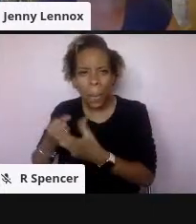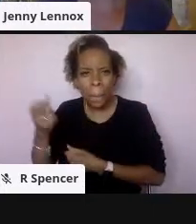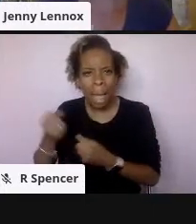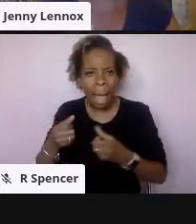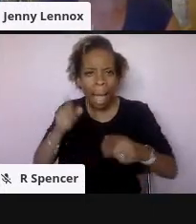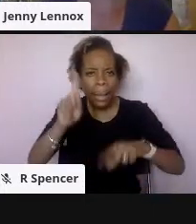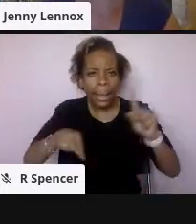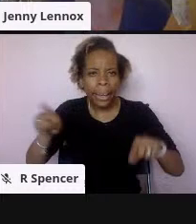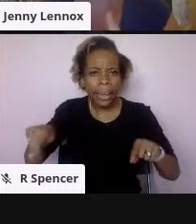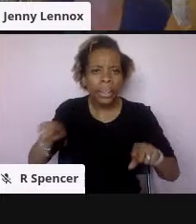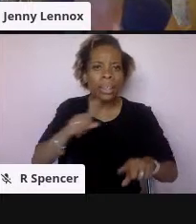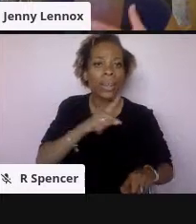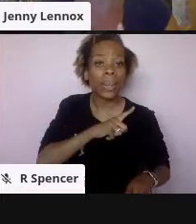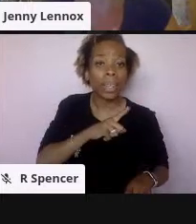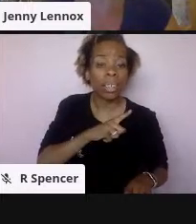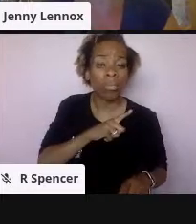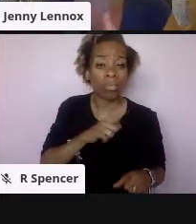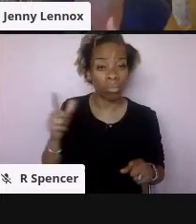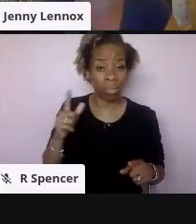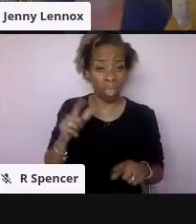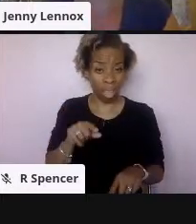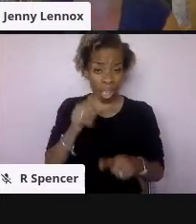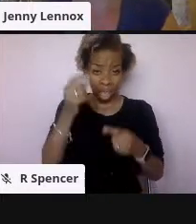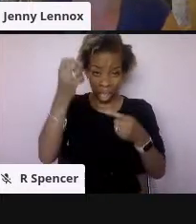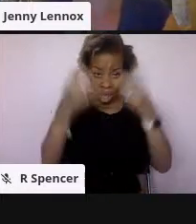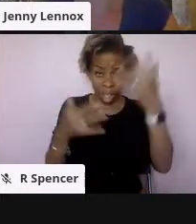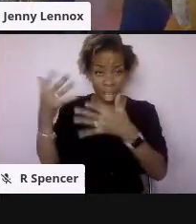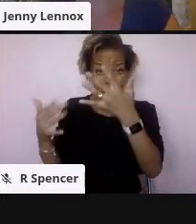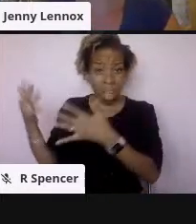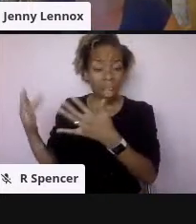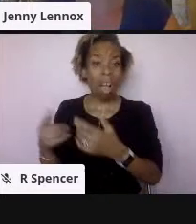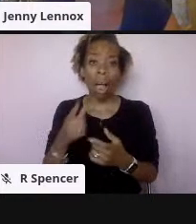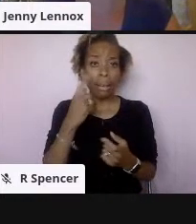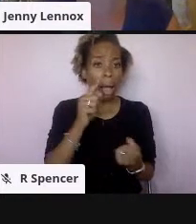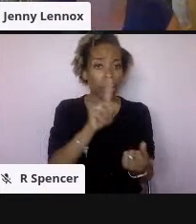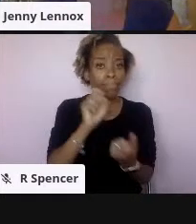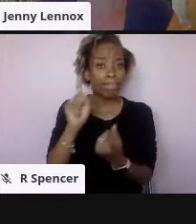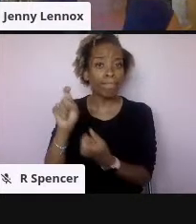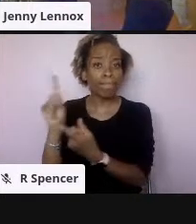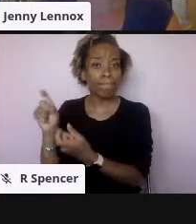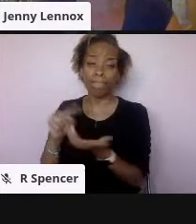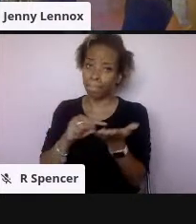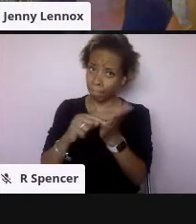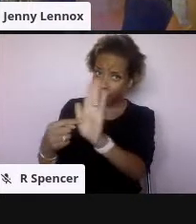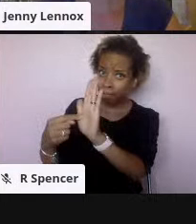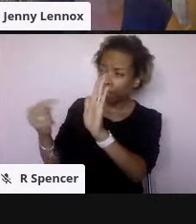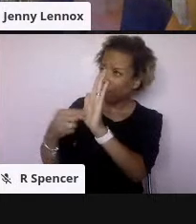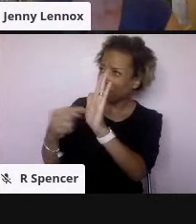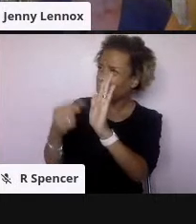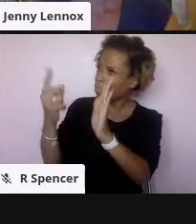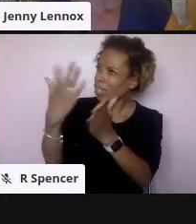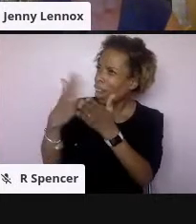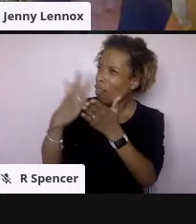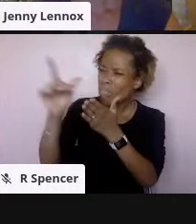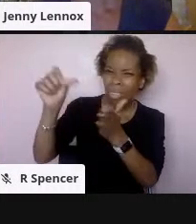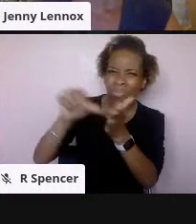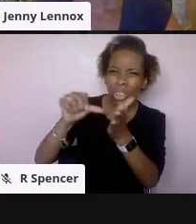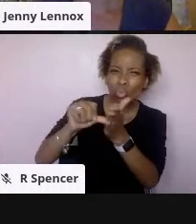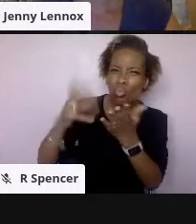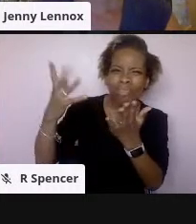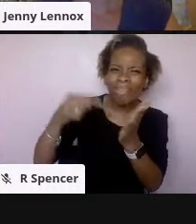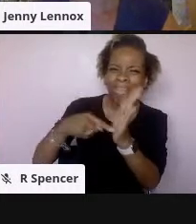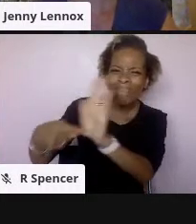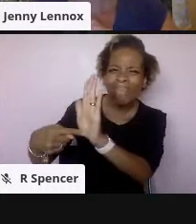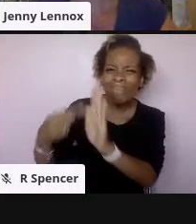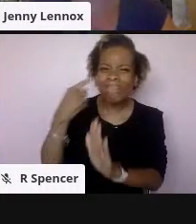again, all of this stuff is the things you can kind of pick through when you're presented with an issue by the employer to see how it's going to impact. So